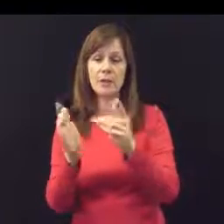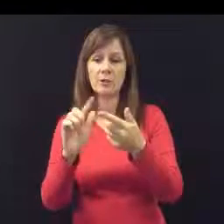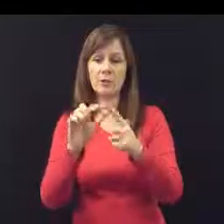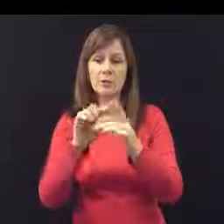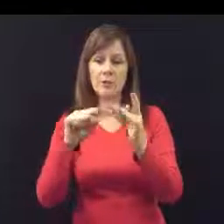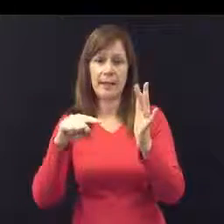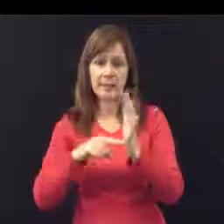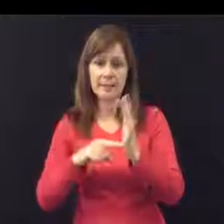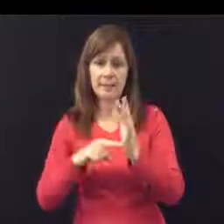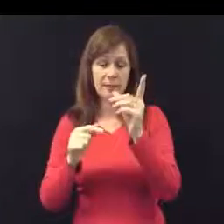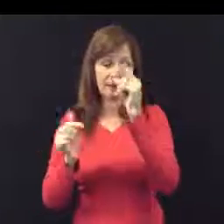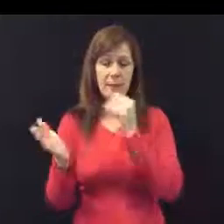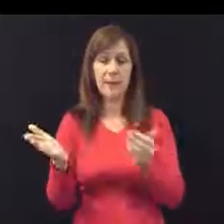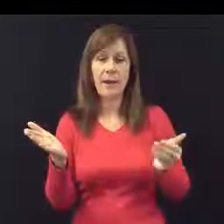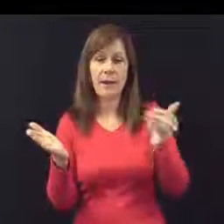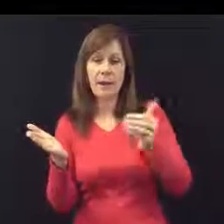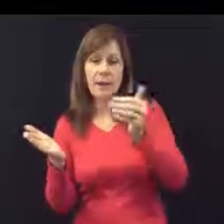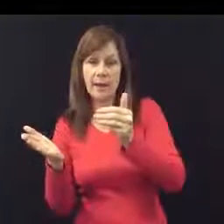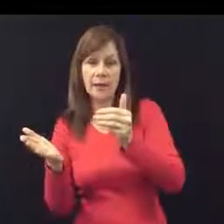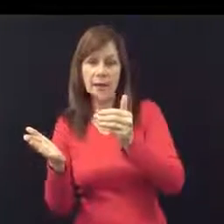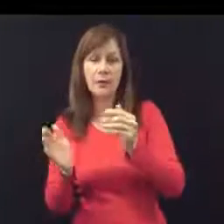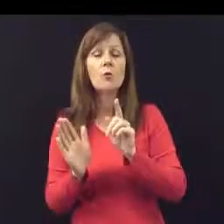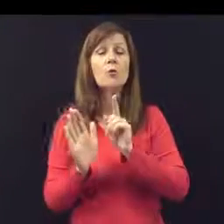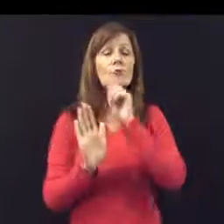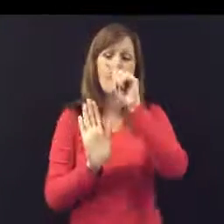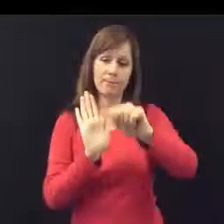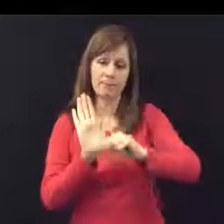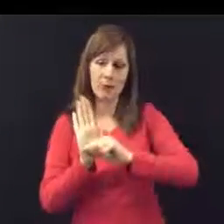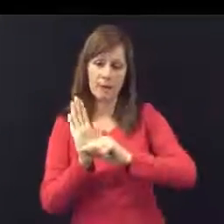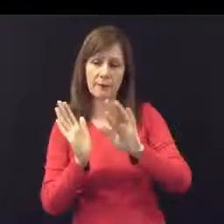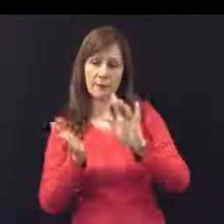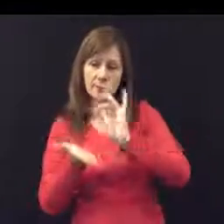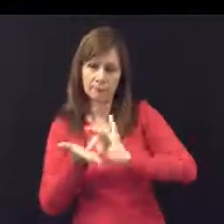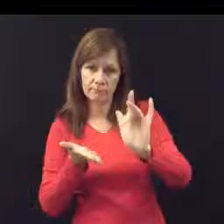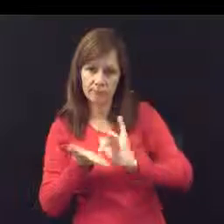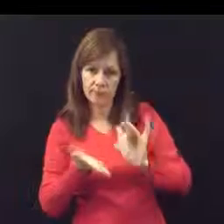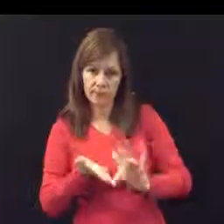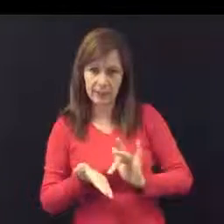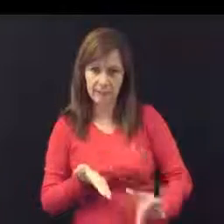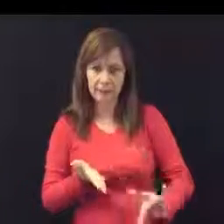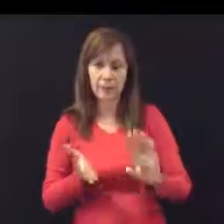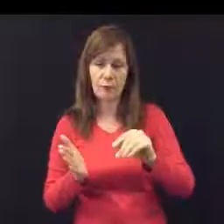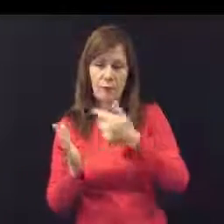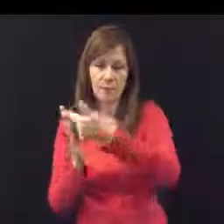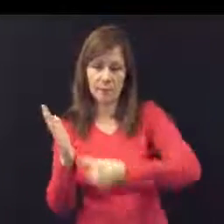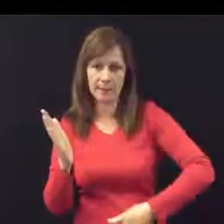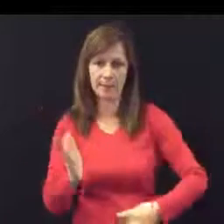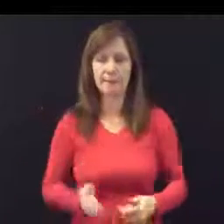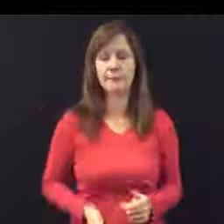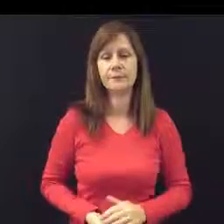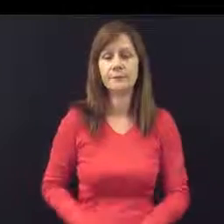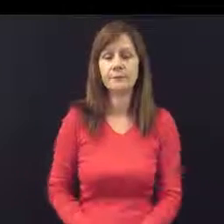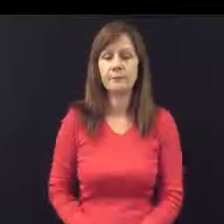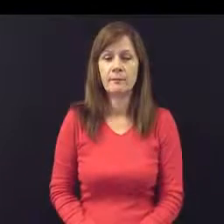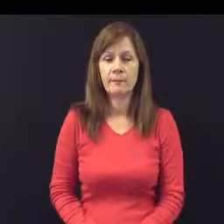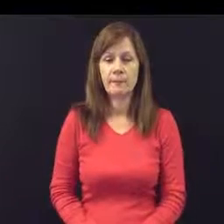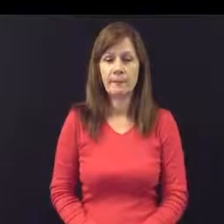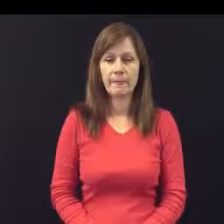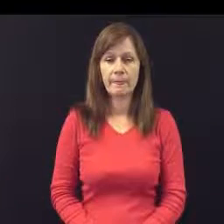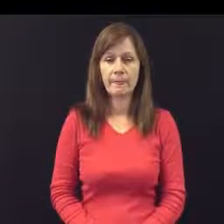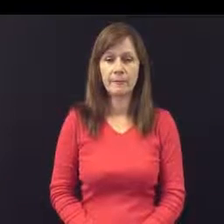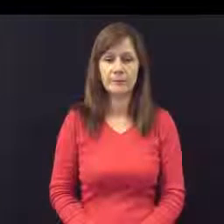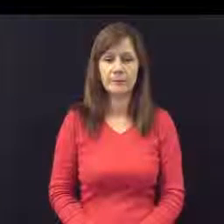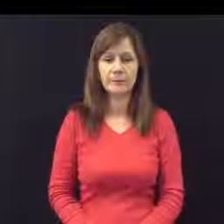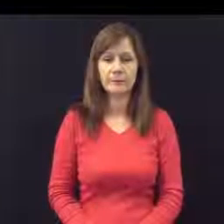your playlist. You can edit your playlist at any time by tapping on the Edit button and either adding more songs or tapping the